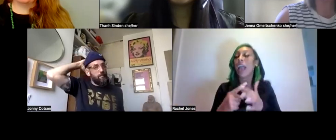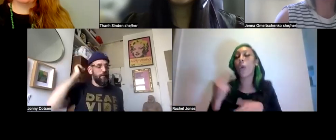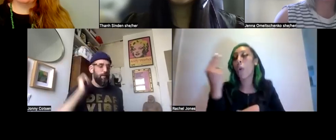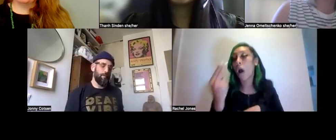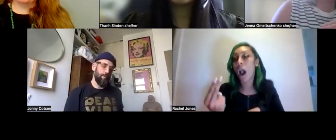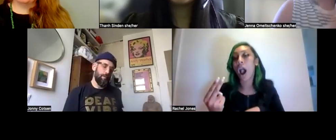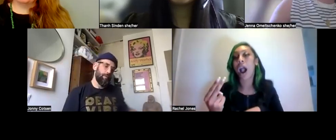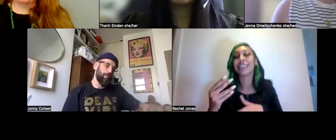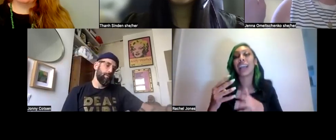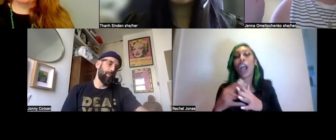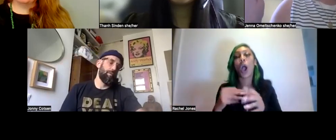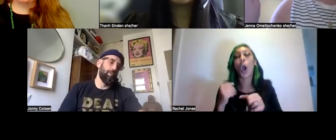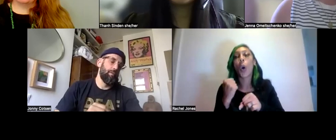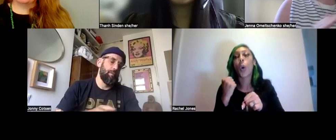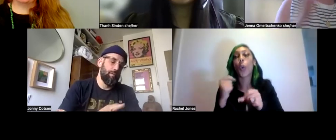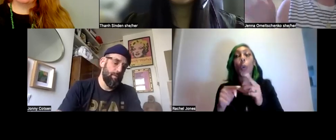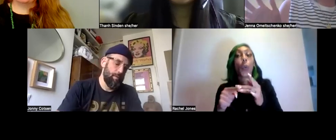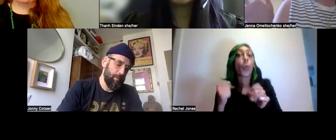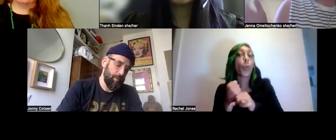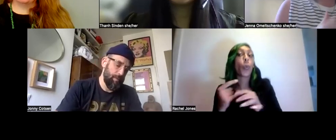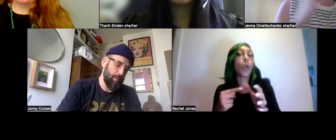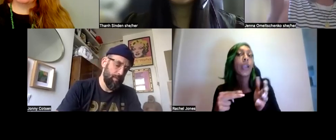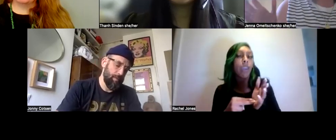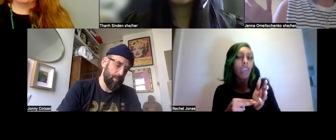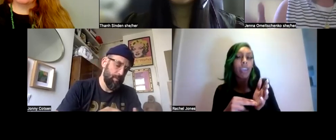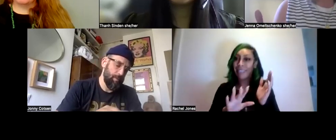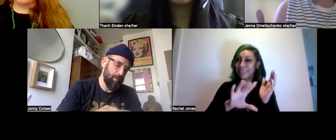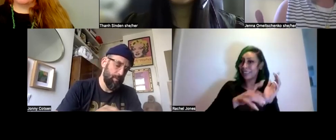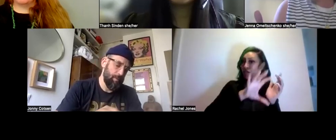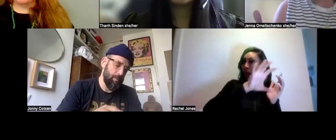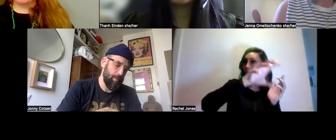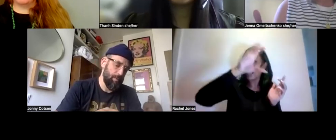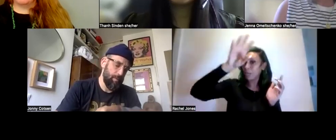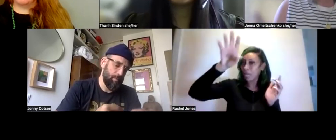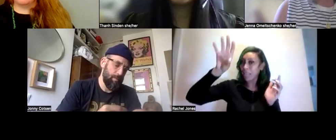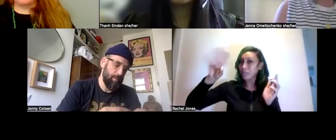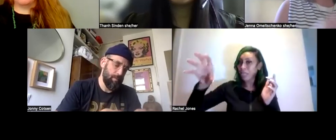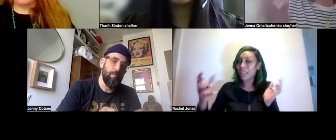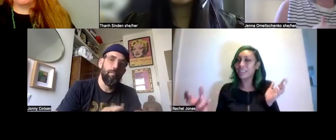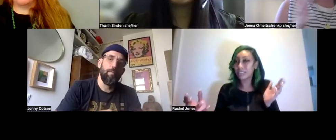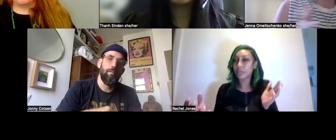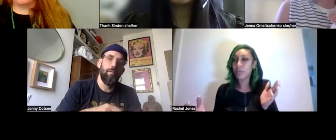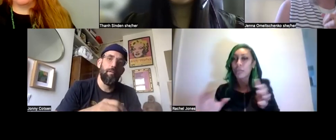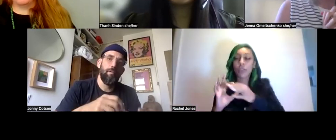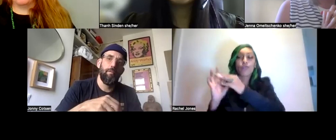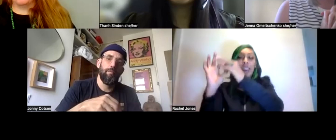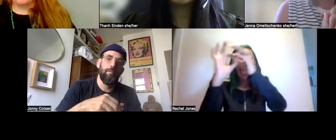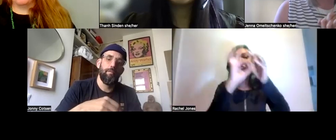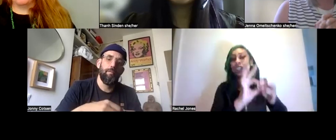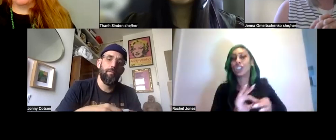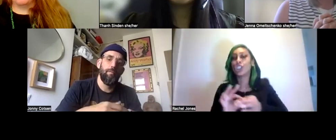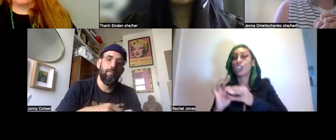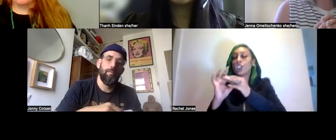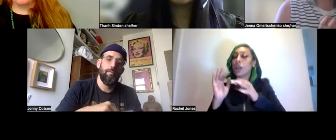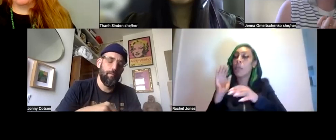in Wigan, when you start opening up that conversation and you build that trust and you build that relationship over the 5 years that I've been